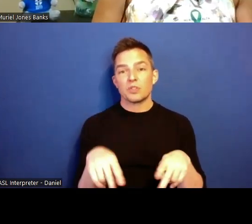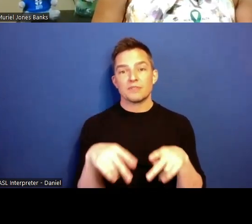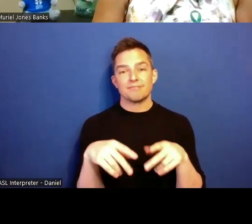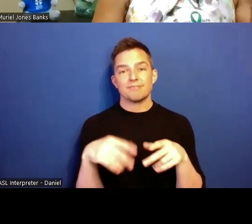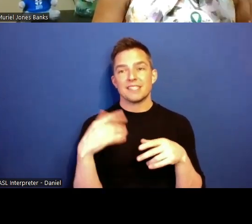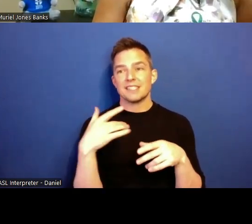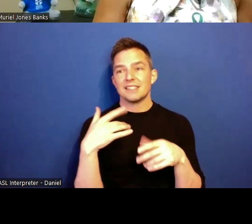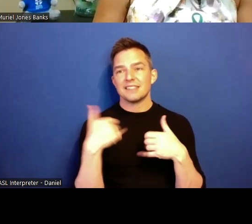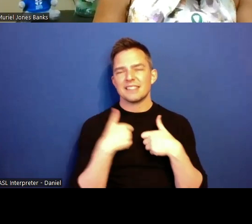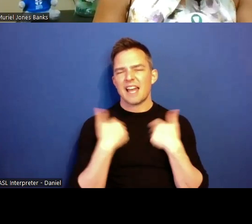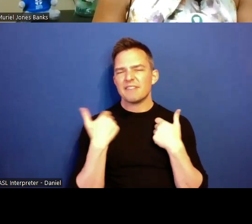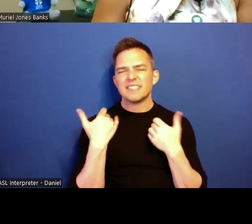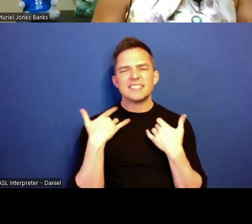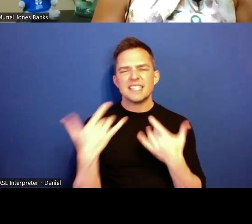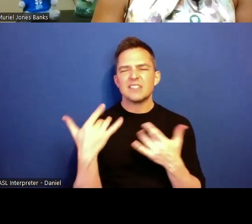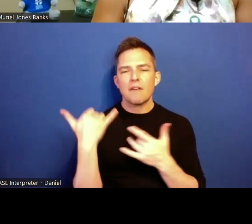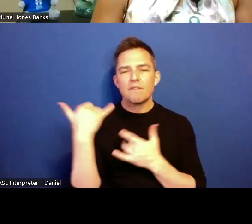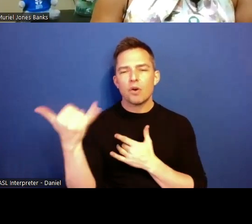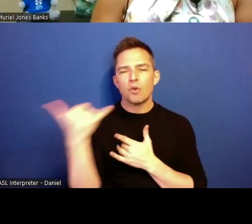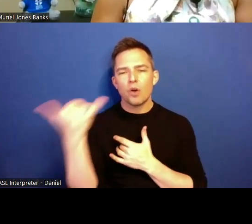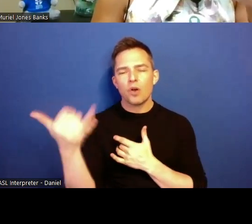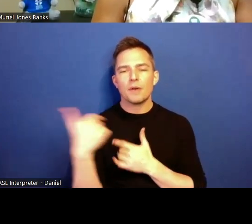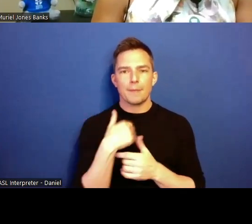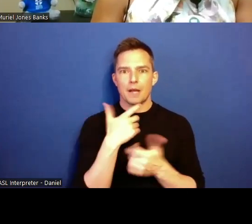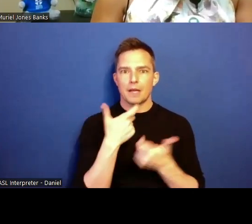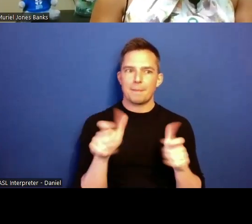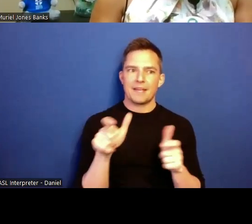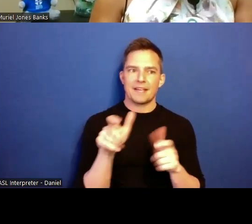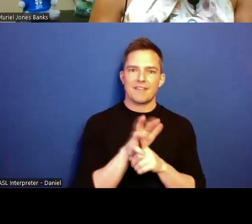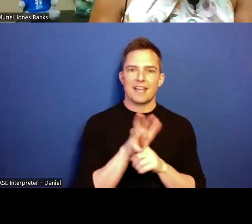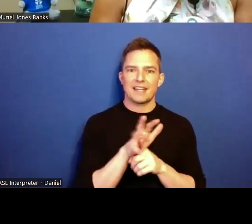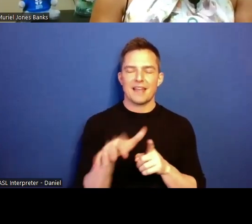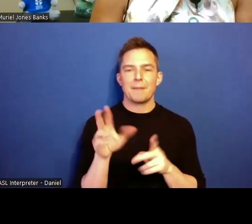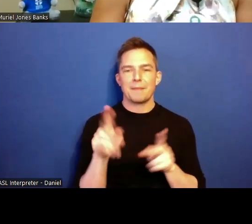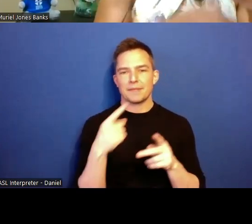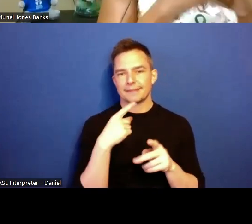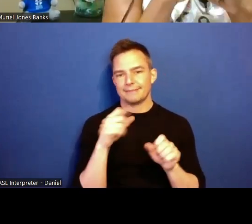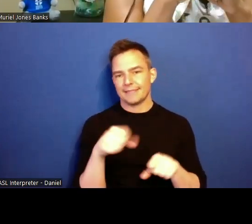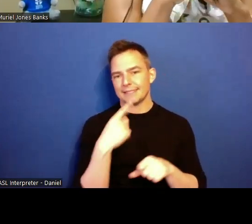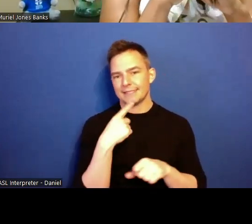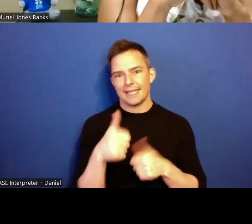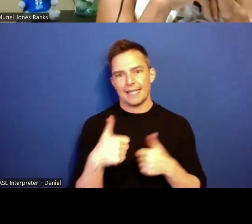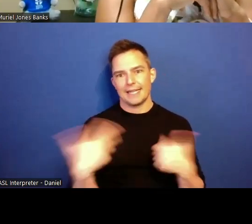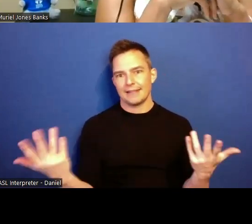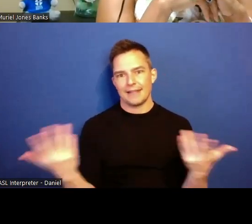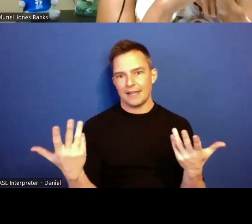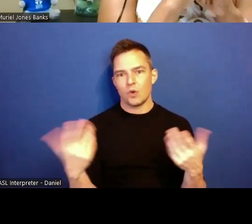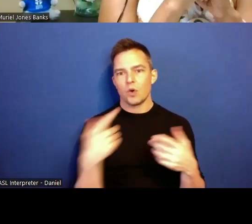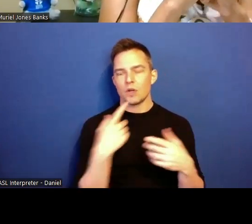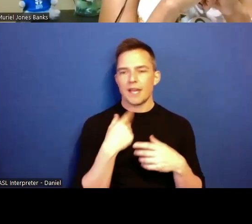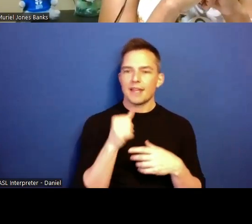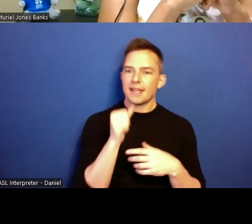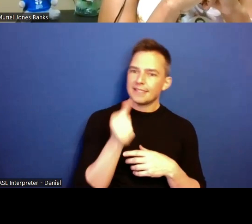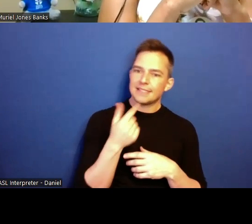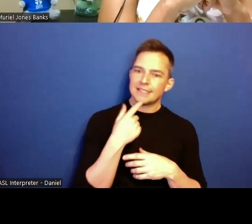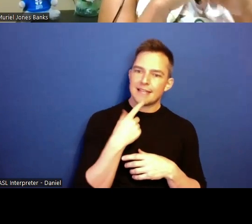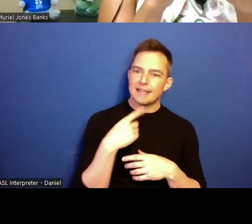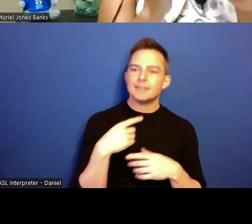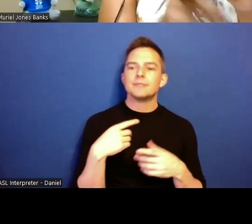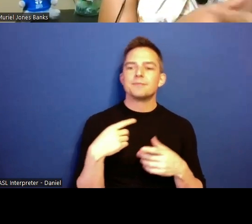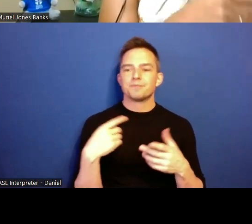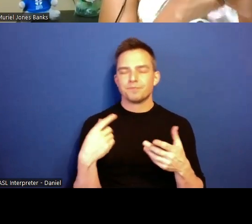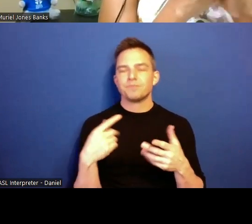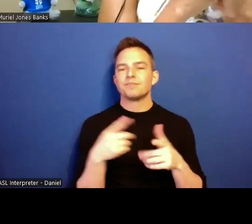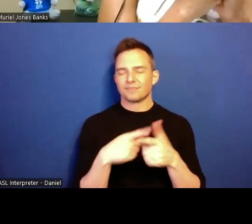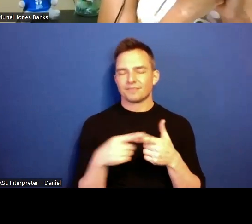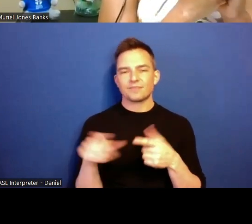calls, which I'm not a big fan of that because people can say anything or say they didn't say it, then